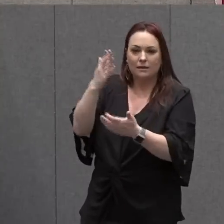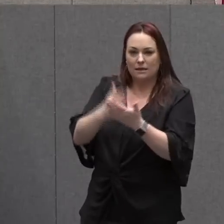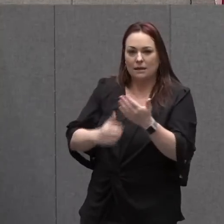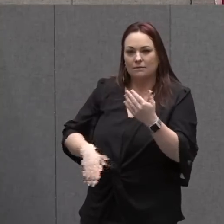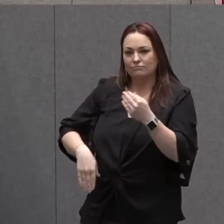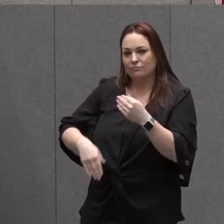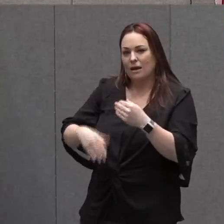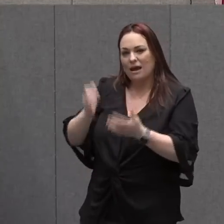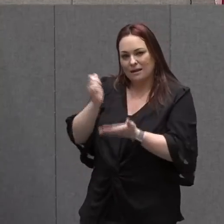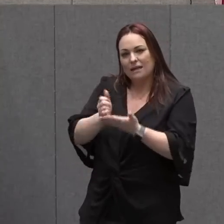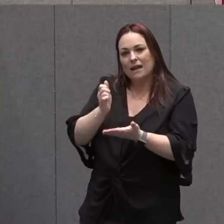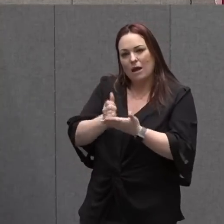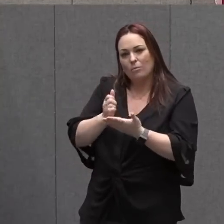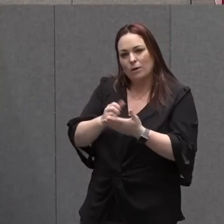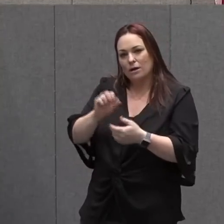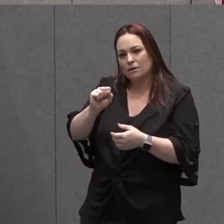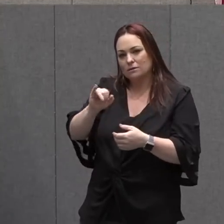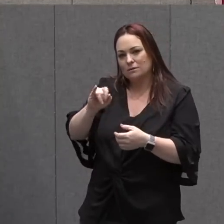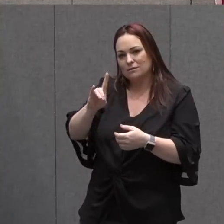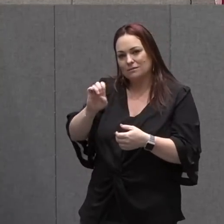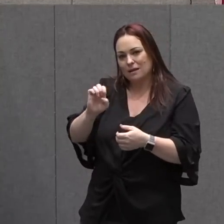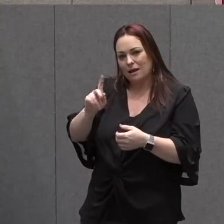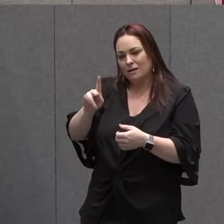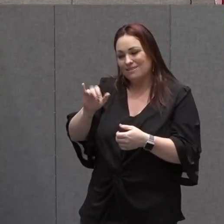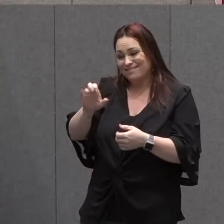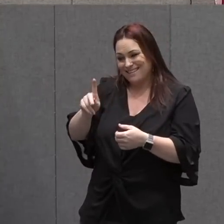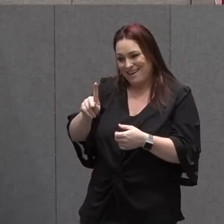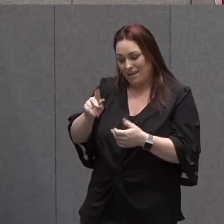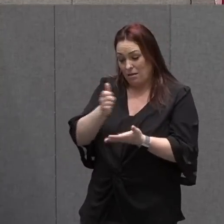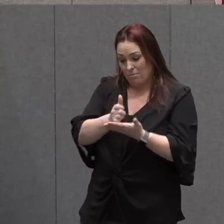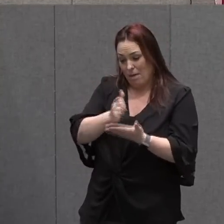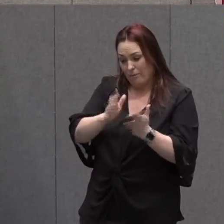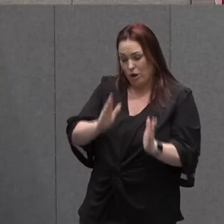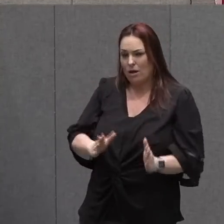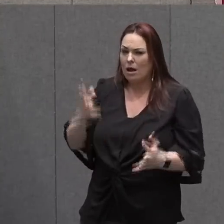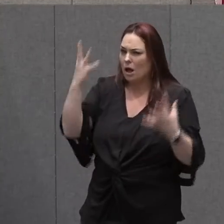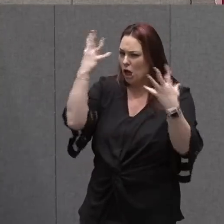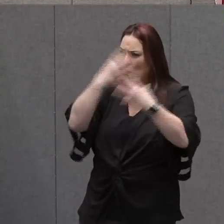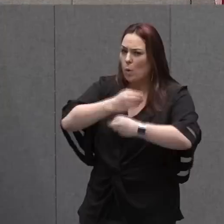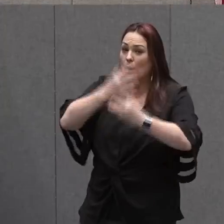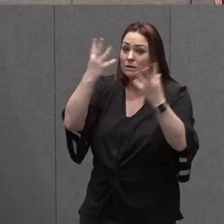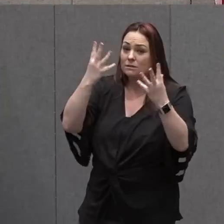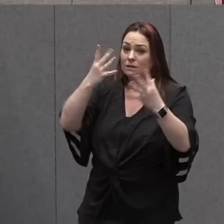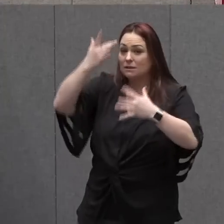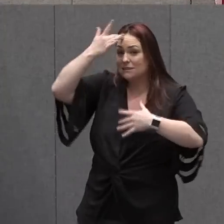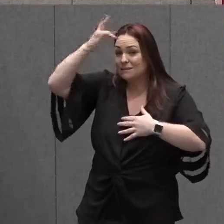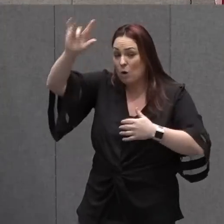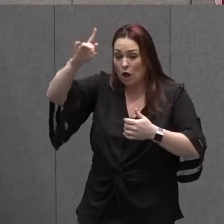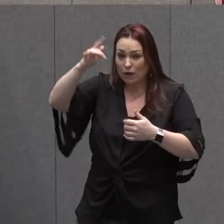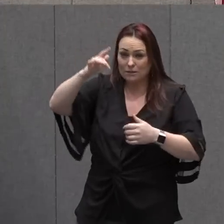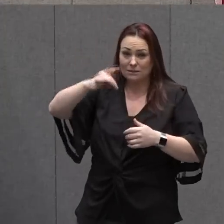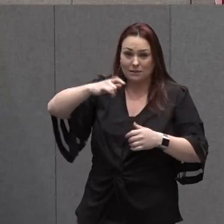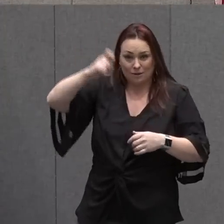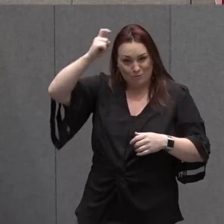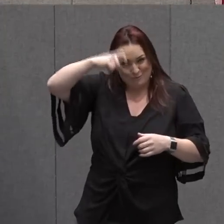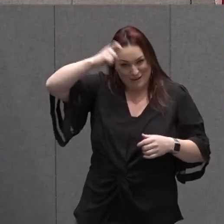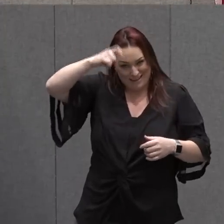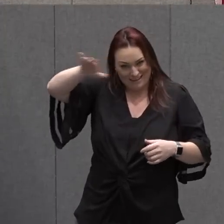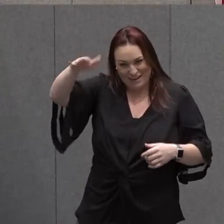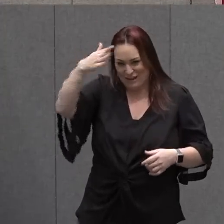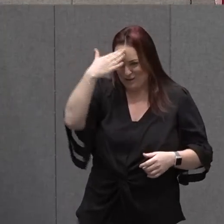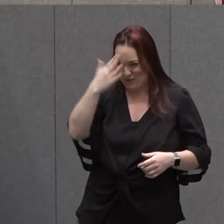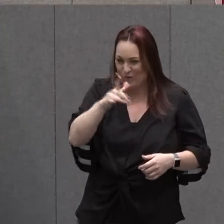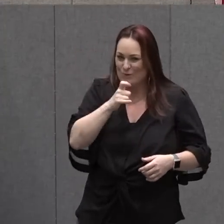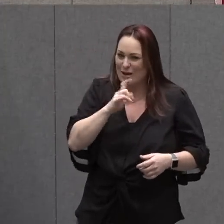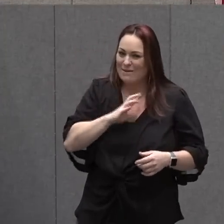a backup. I need a helper. What? There's this person, gorgeous, smart, brilliant. You know who I'm talking about, who